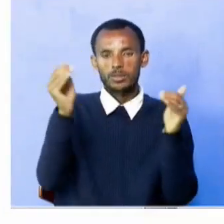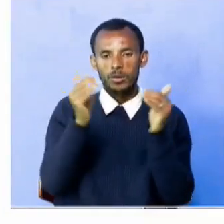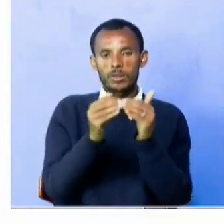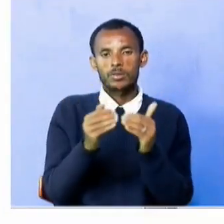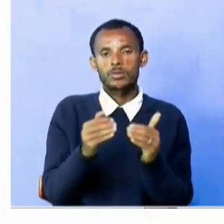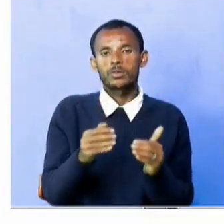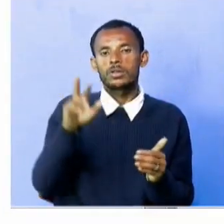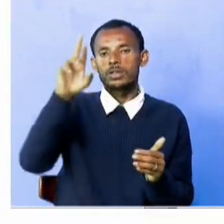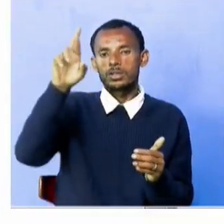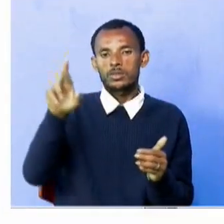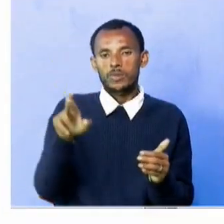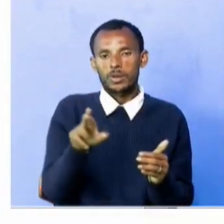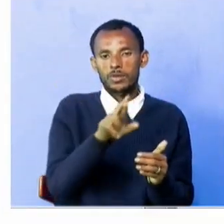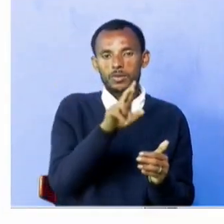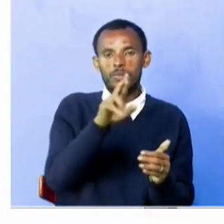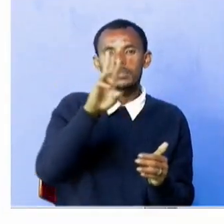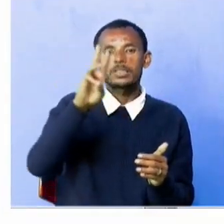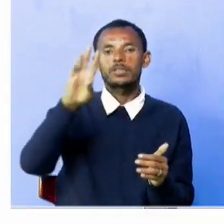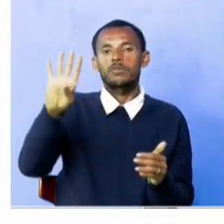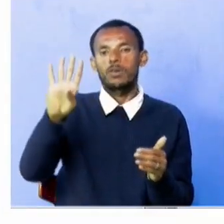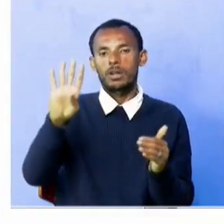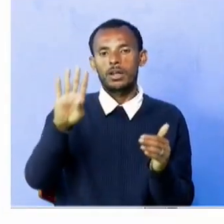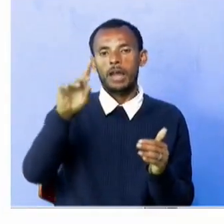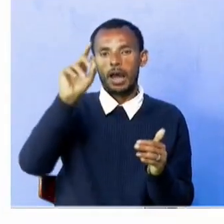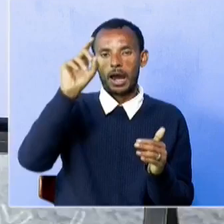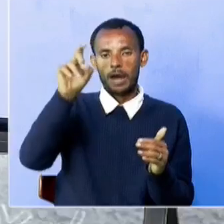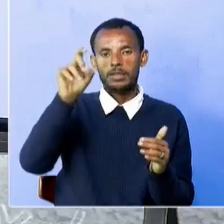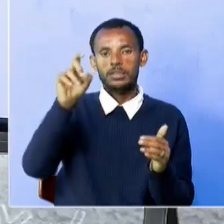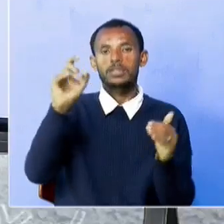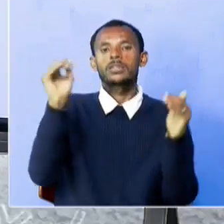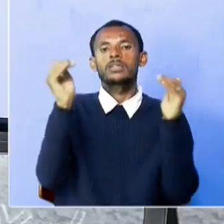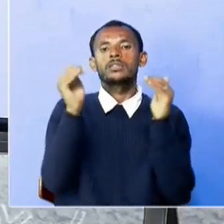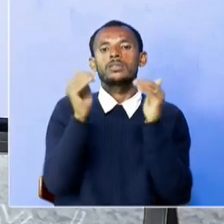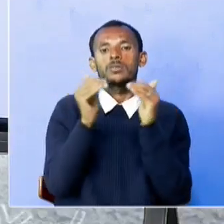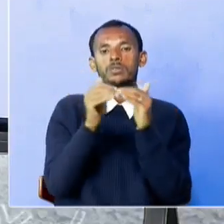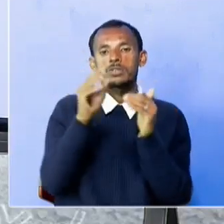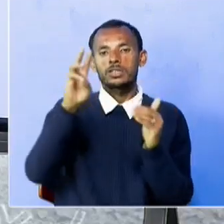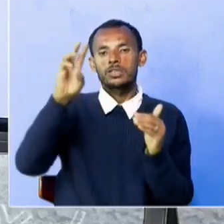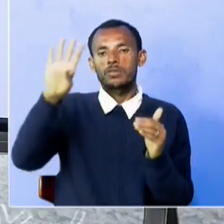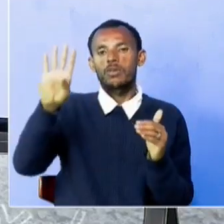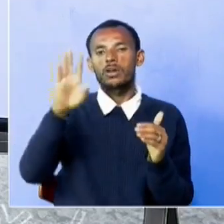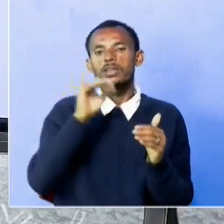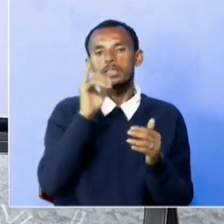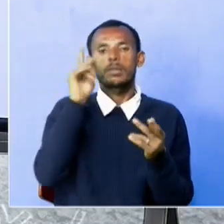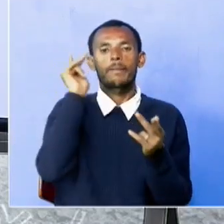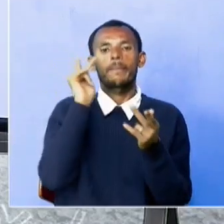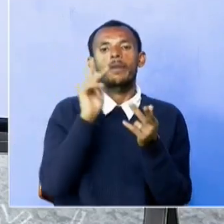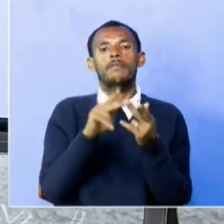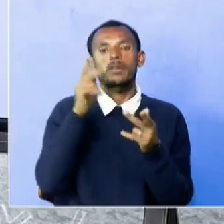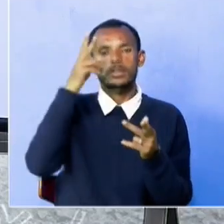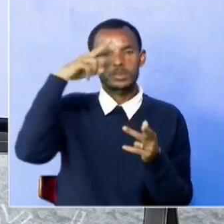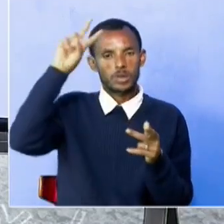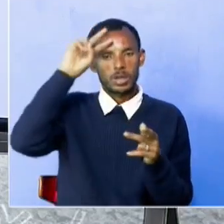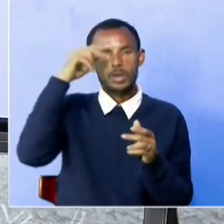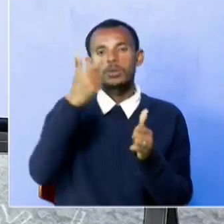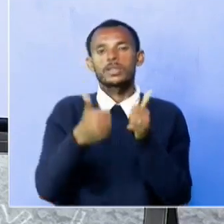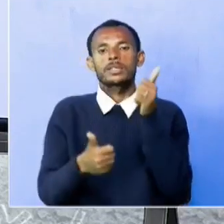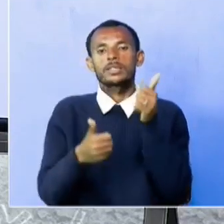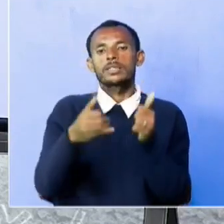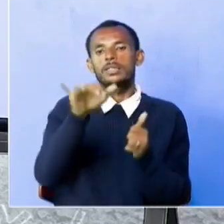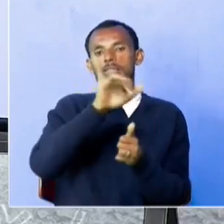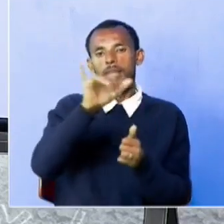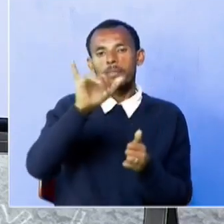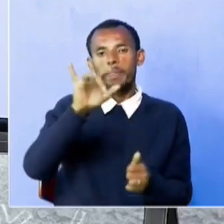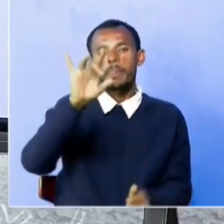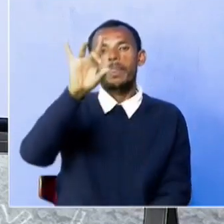of 64. Okay, as you all know, 64 is a perfect square, which is the same as 8